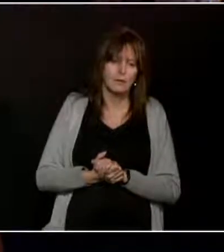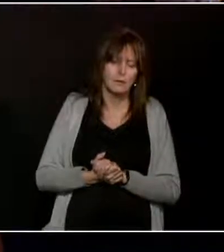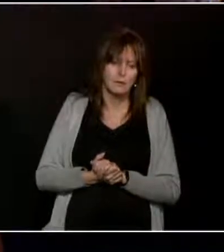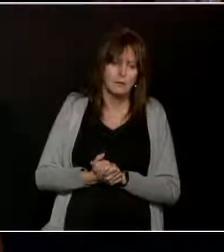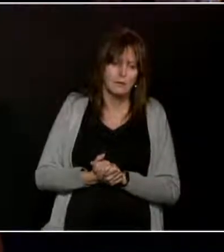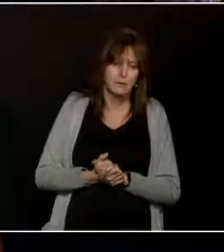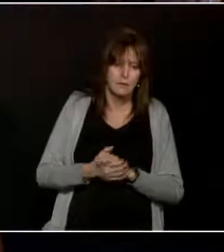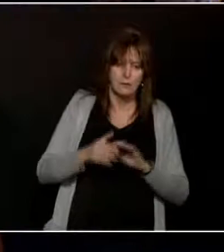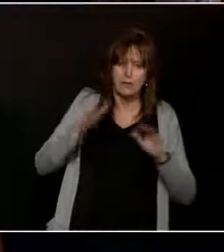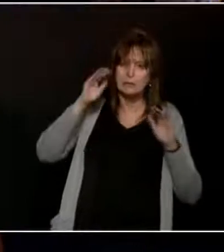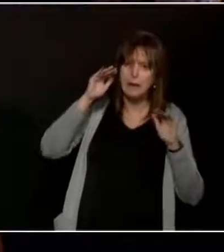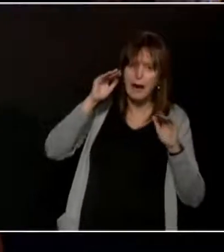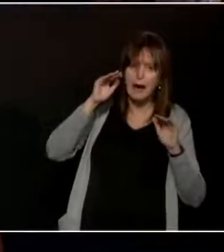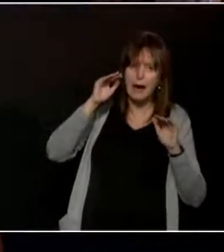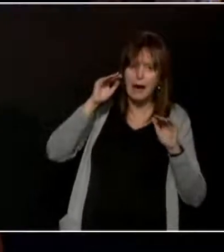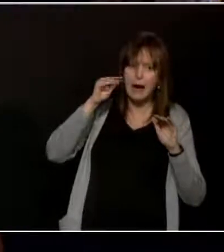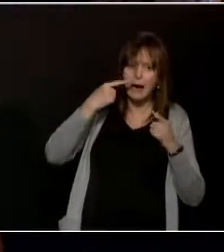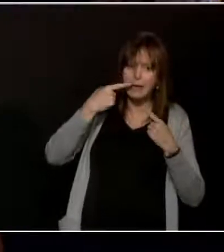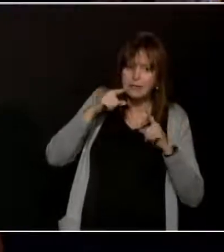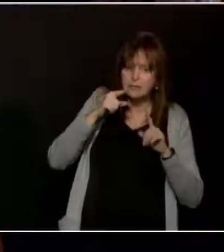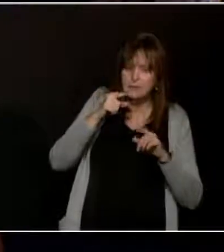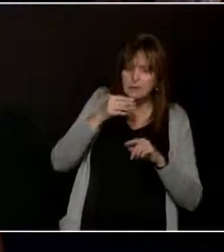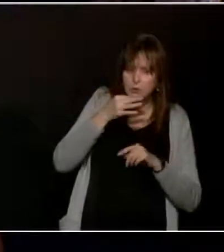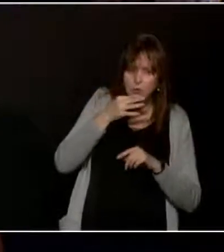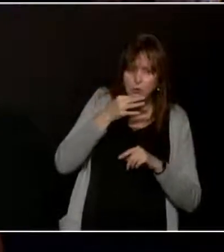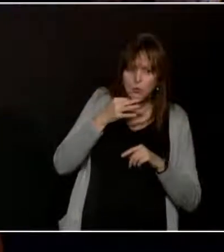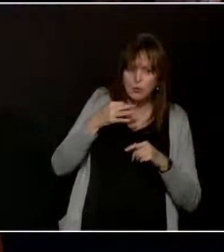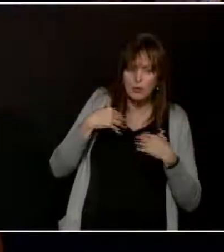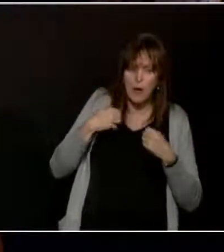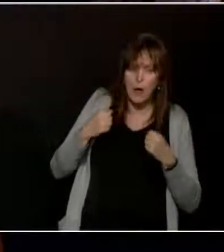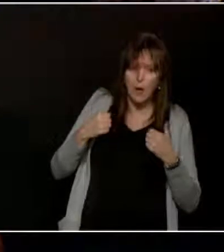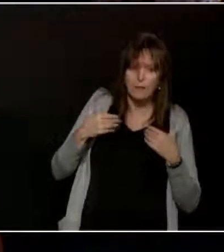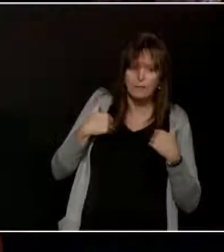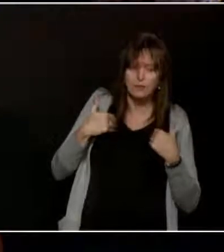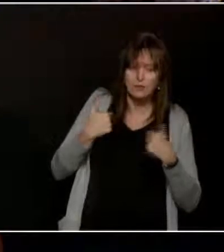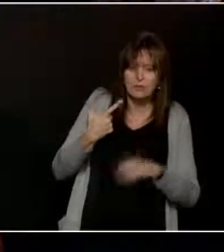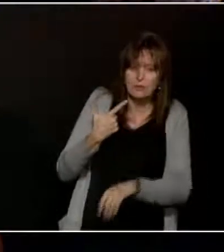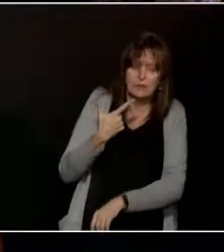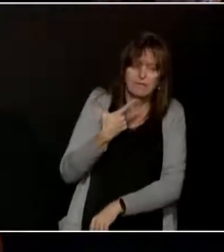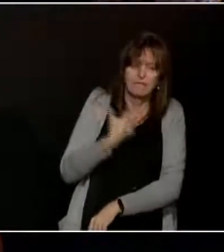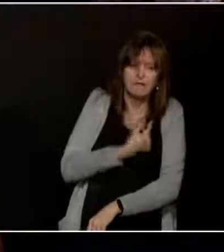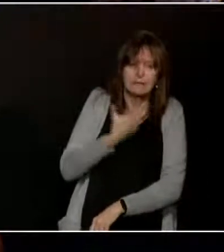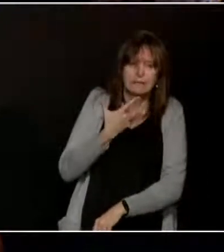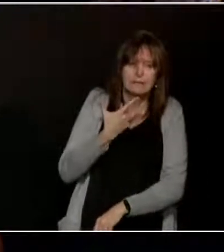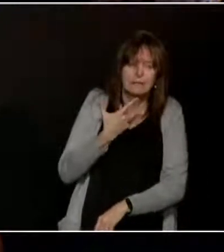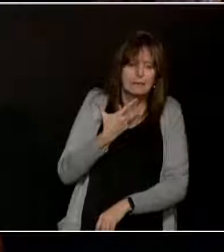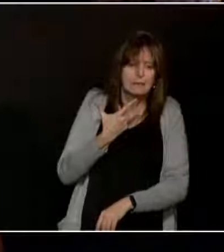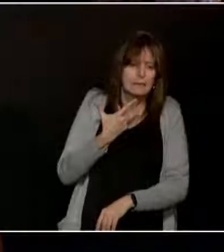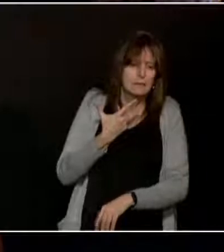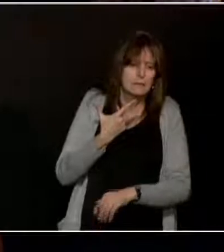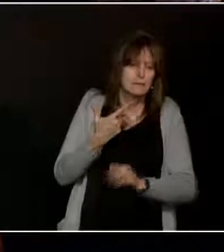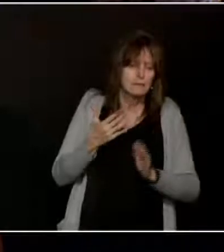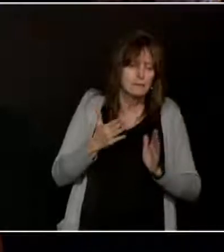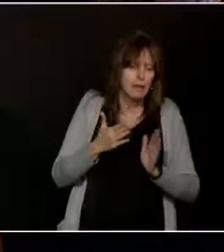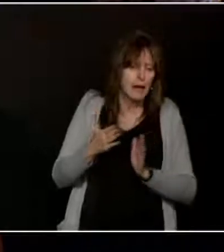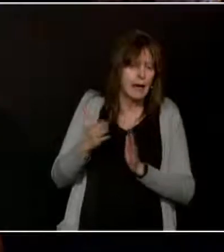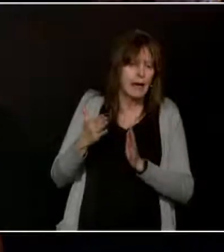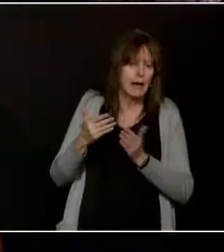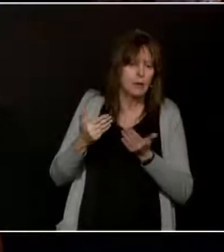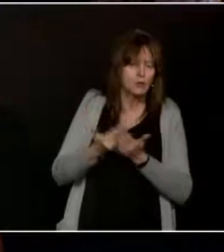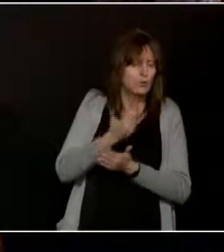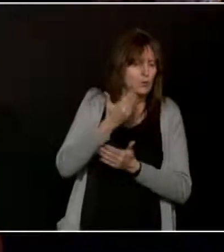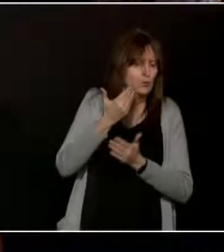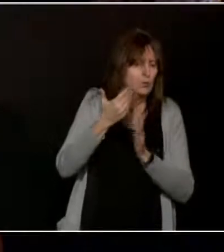or imminently, in the health minister's words, about the vaccine rollout and the adjustment with the new guidance from NACI